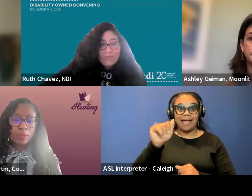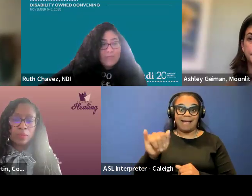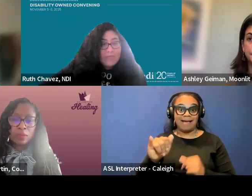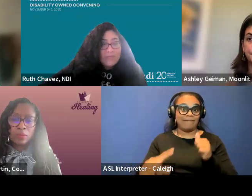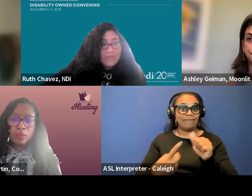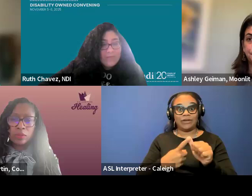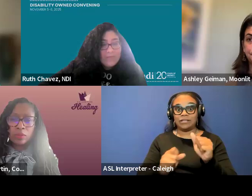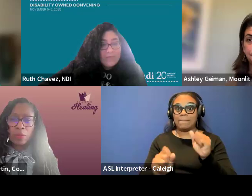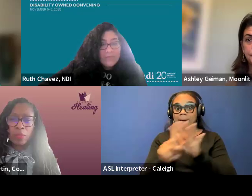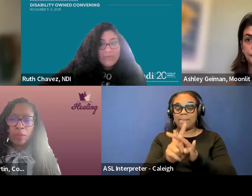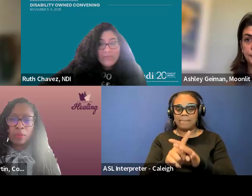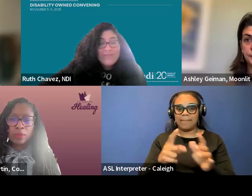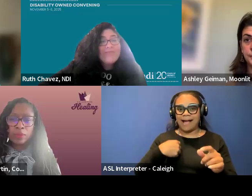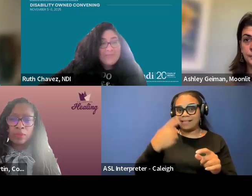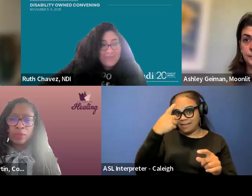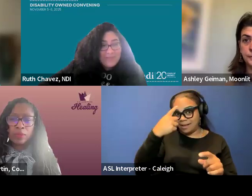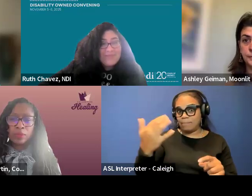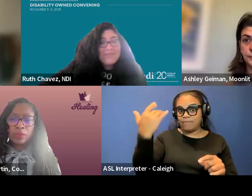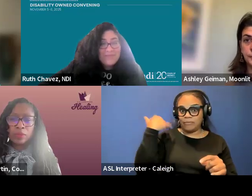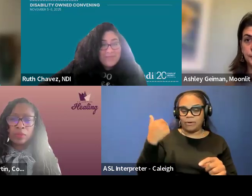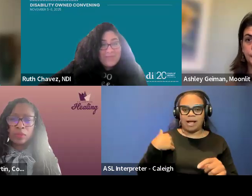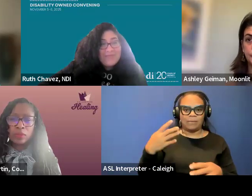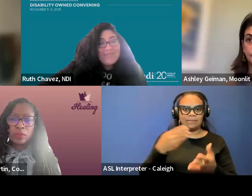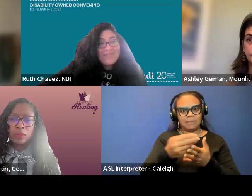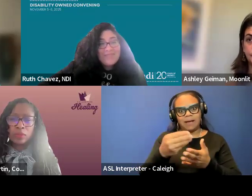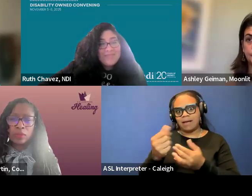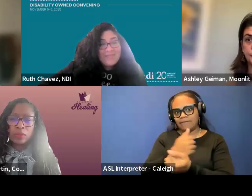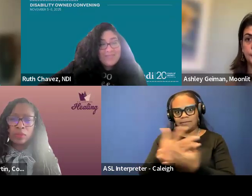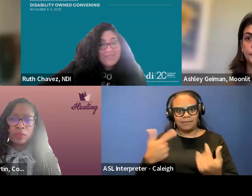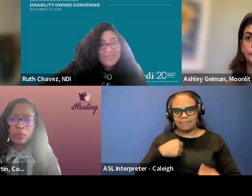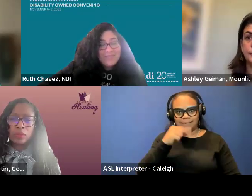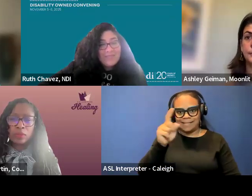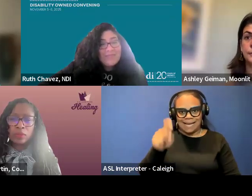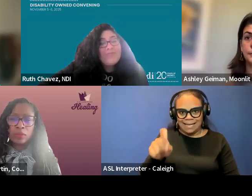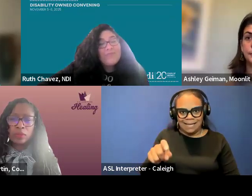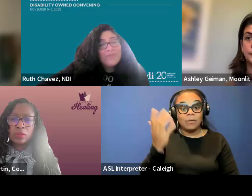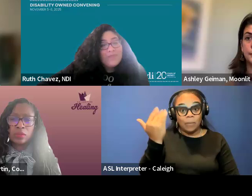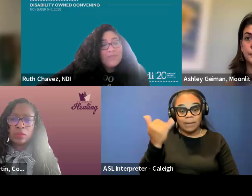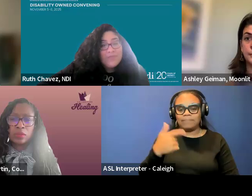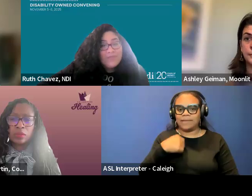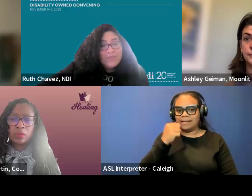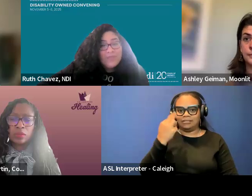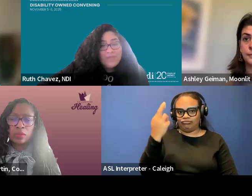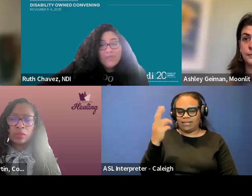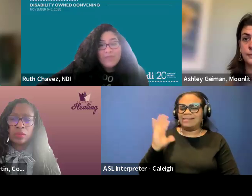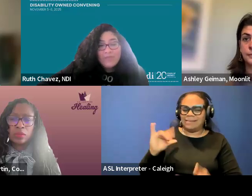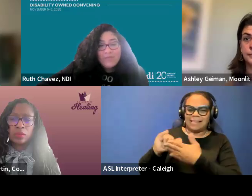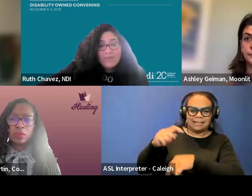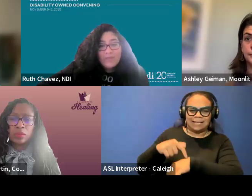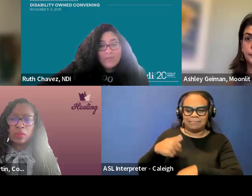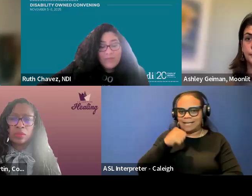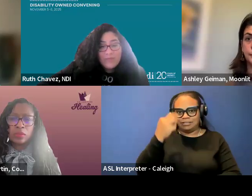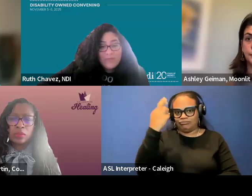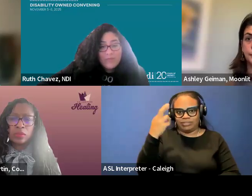was like purchasing everything that I didn't need, because what I didn't realize at the time was that it's a